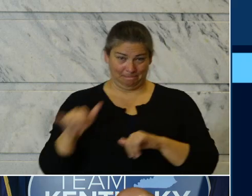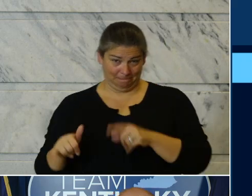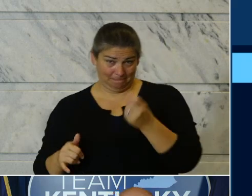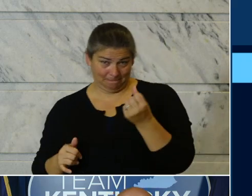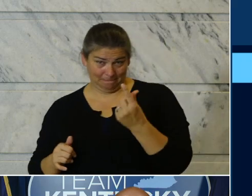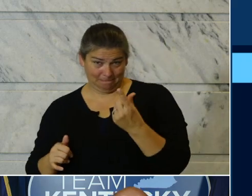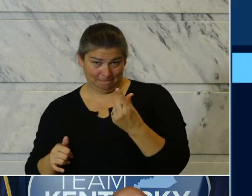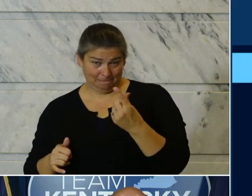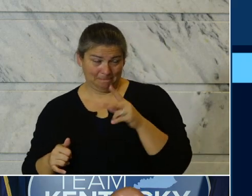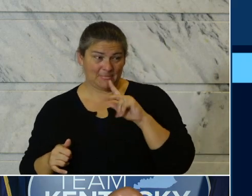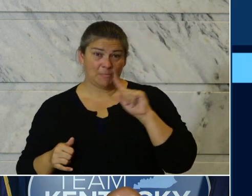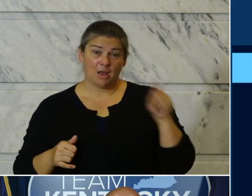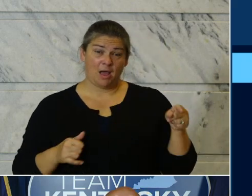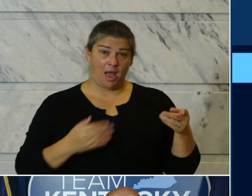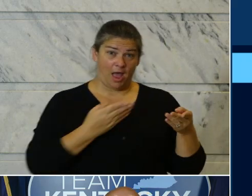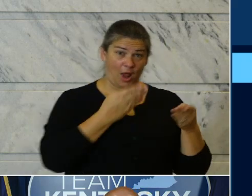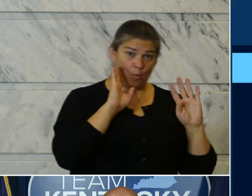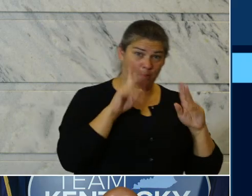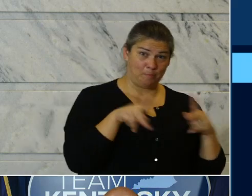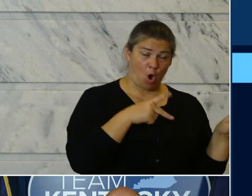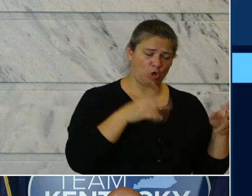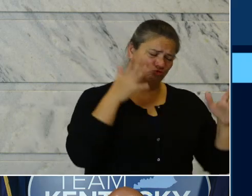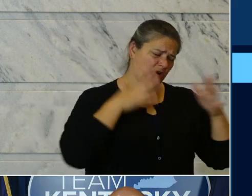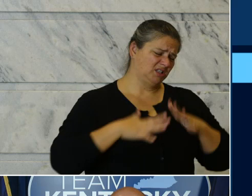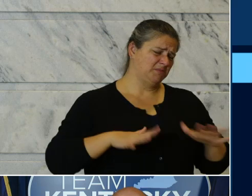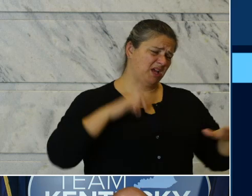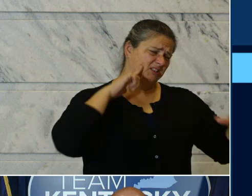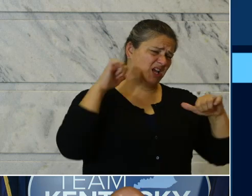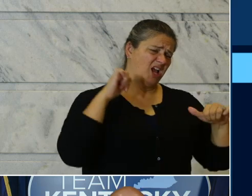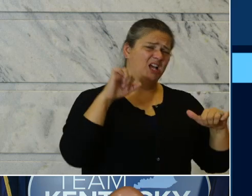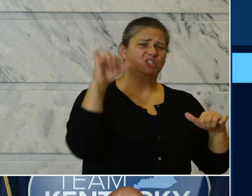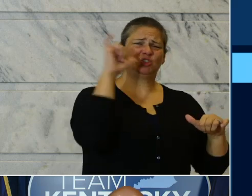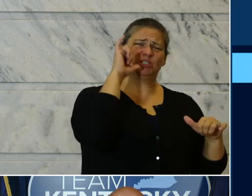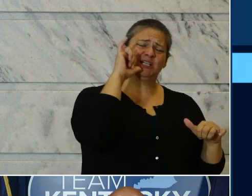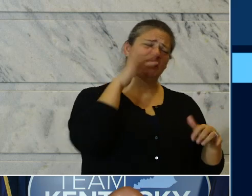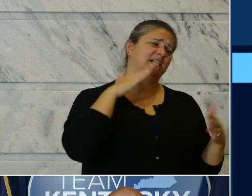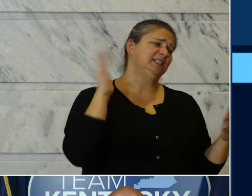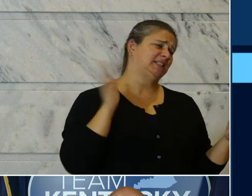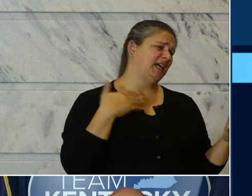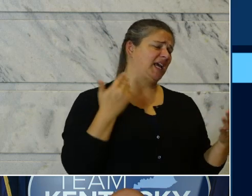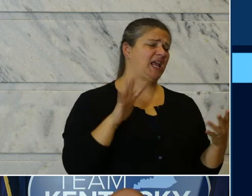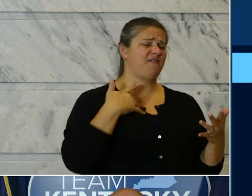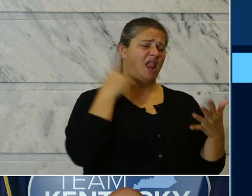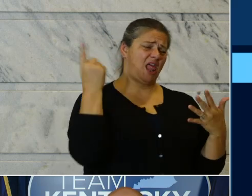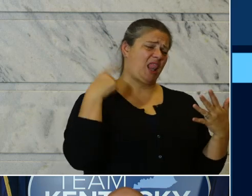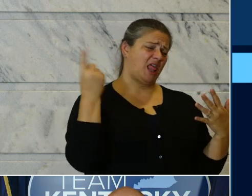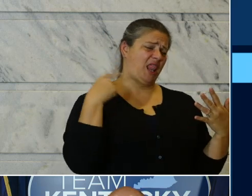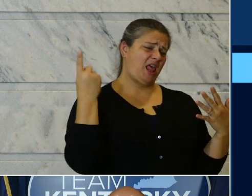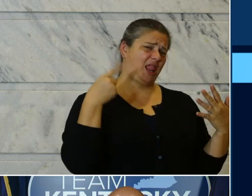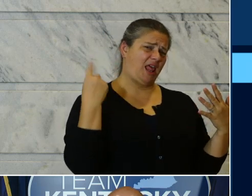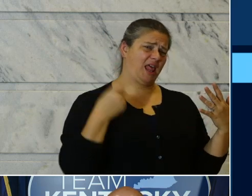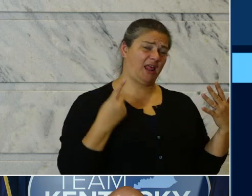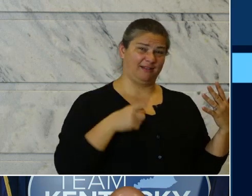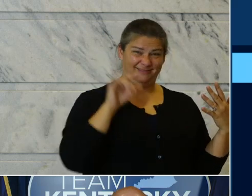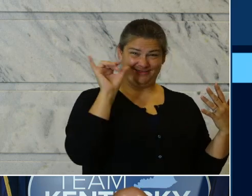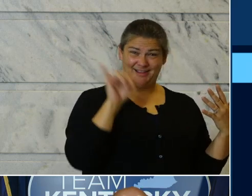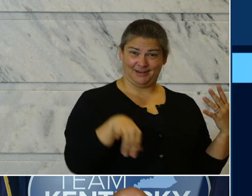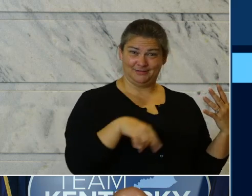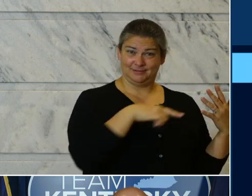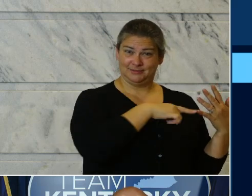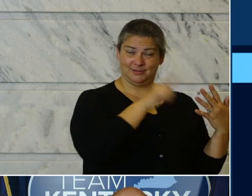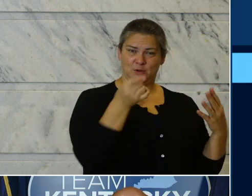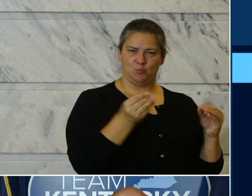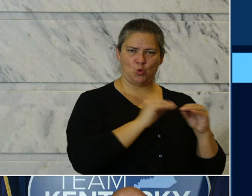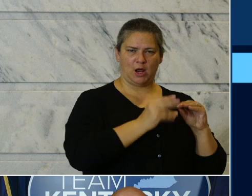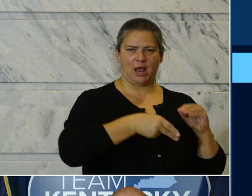People get dressed up, they go to parties, they have loud music, they sing, they drink, and they do all those things, all the things that happen that increase the